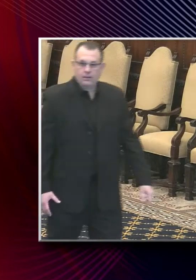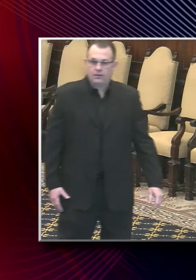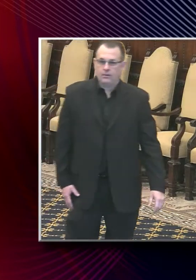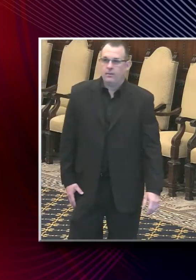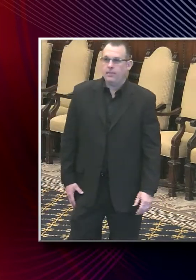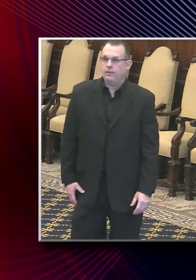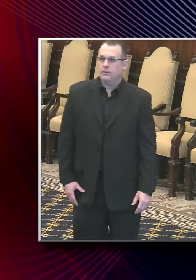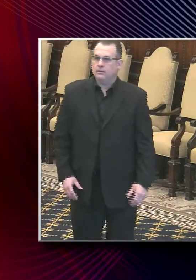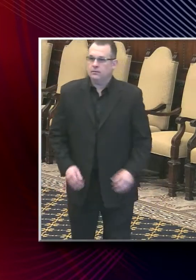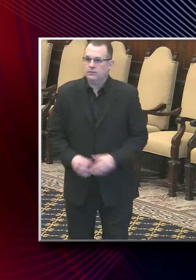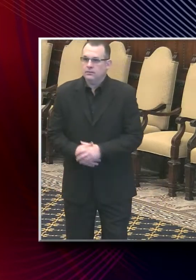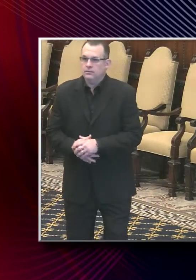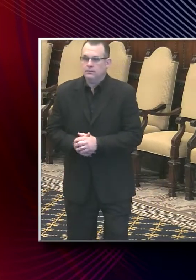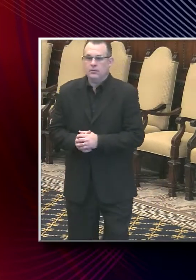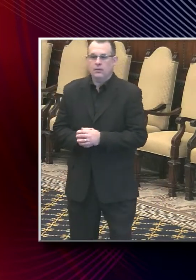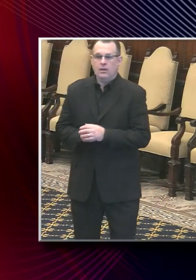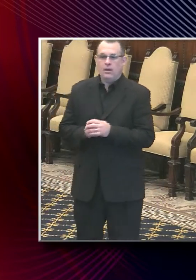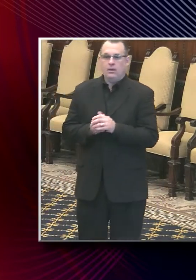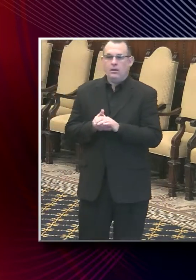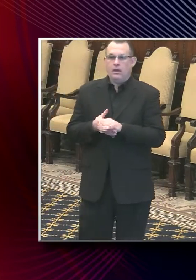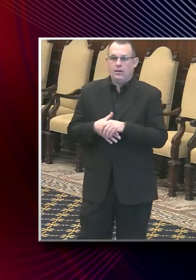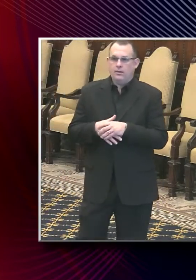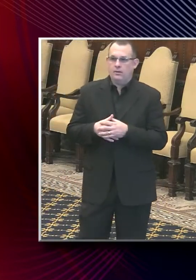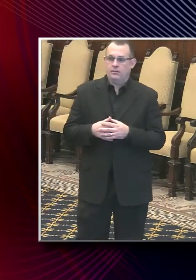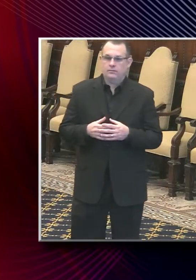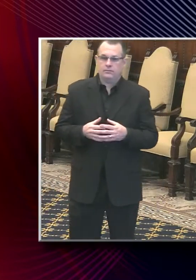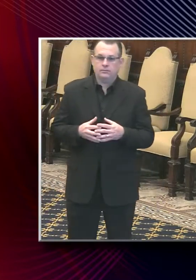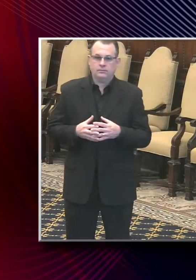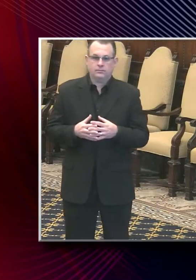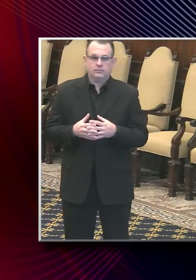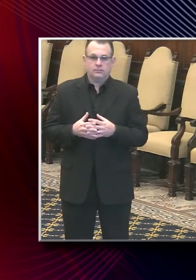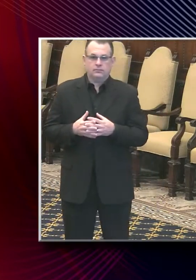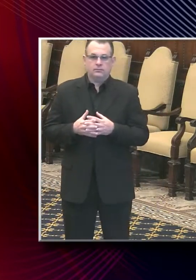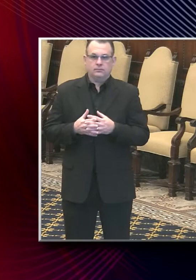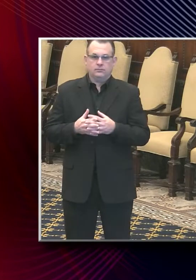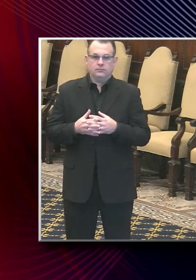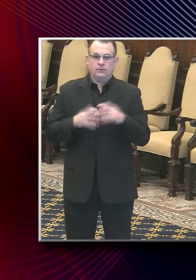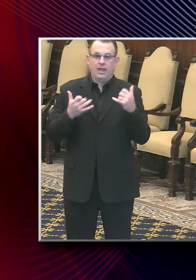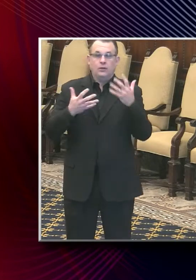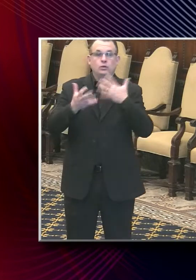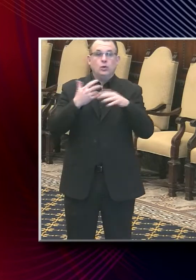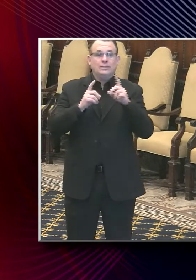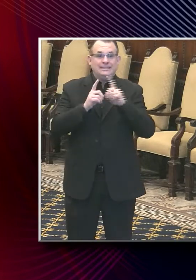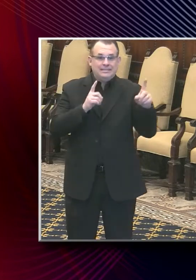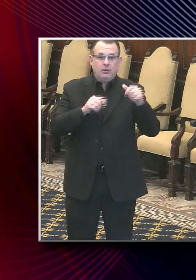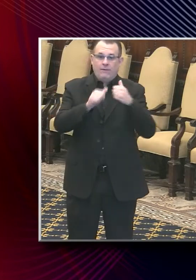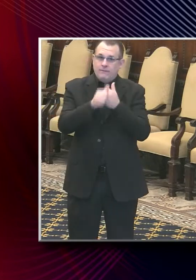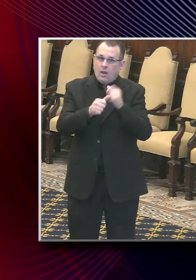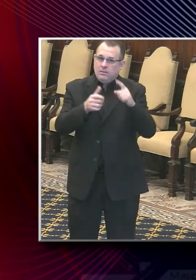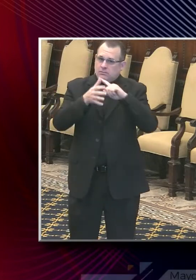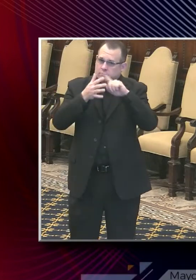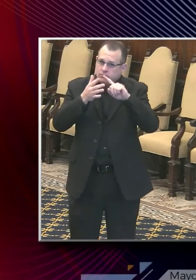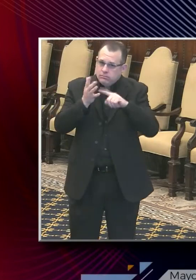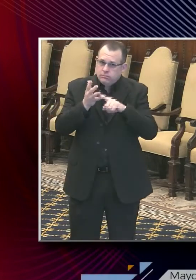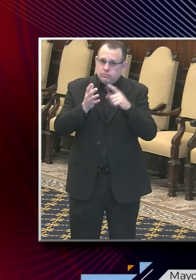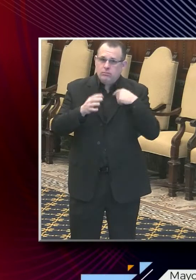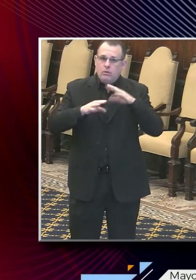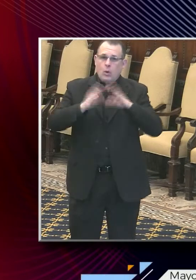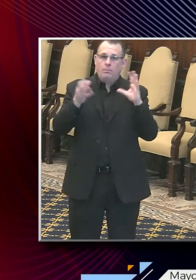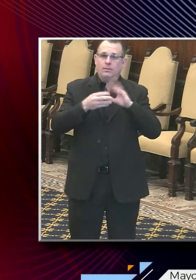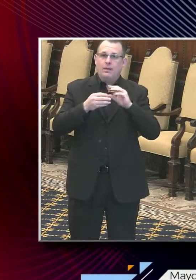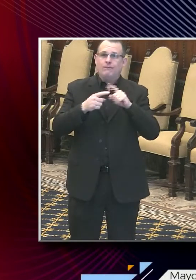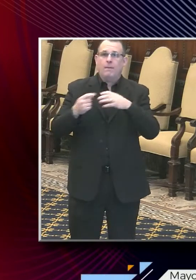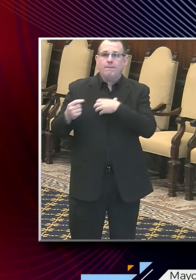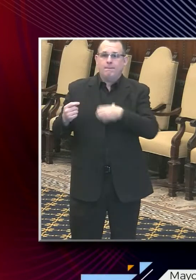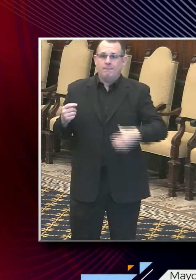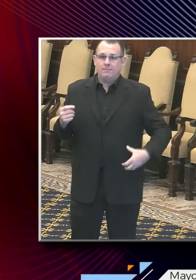virtually to adhere to social distancing guidelines. We will now begin our briefing with opening remarks from Mayor Jim Kenney. Mayor, you